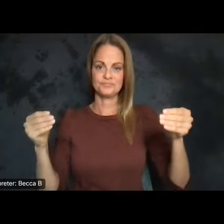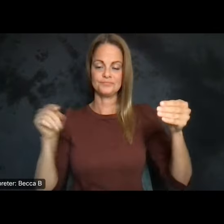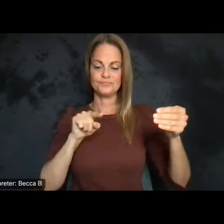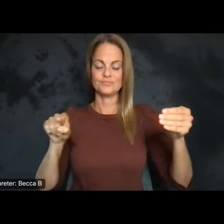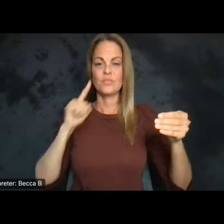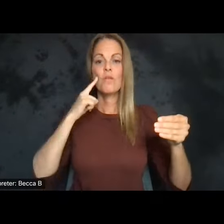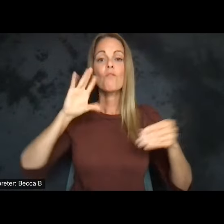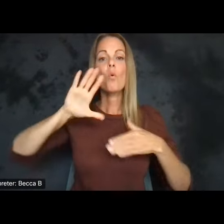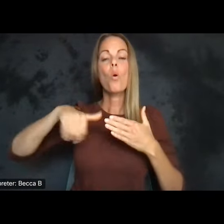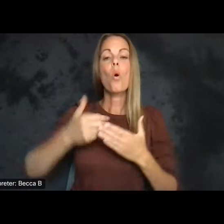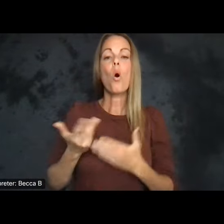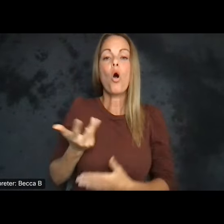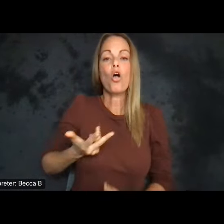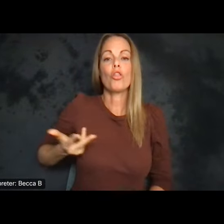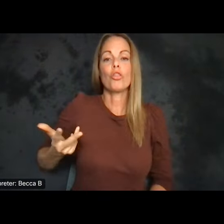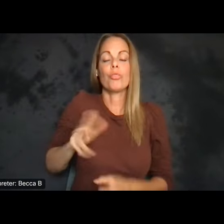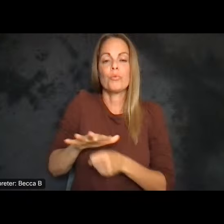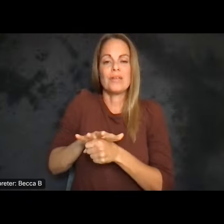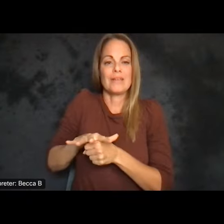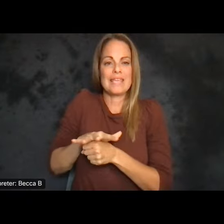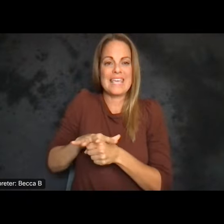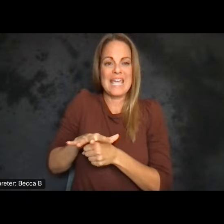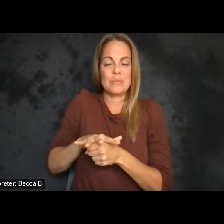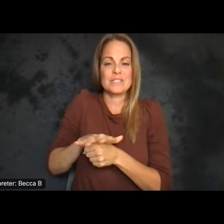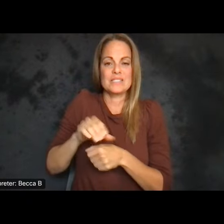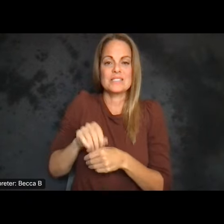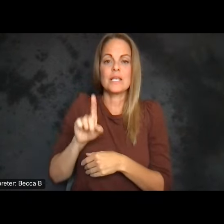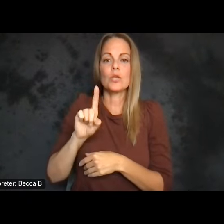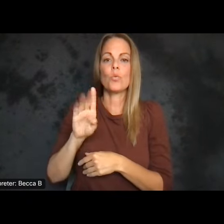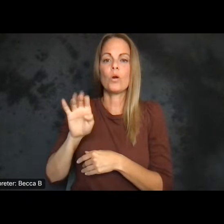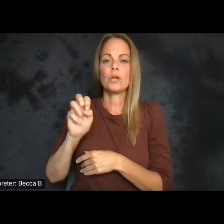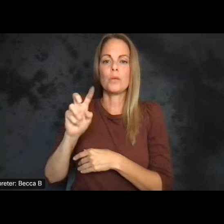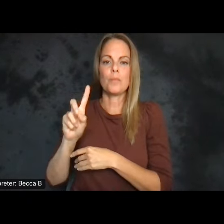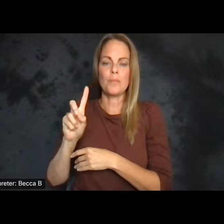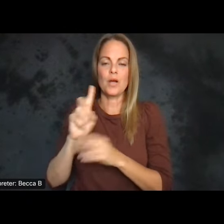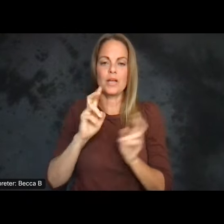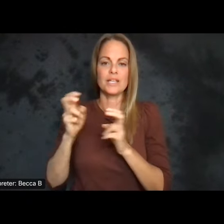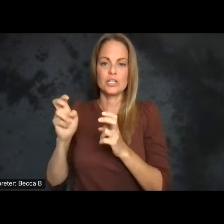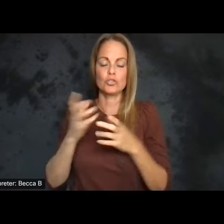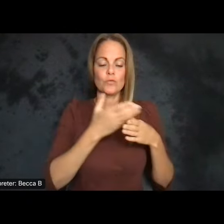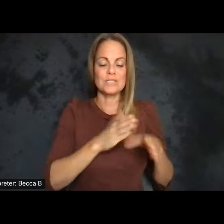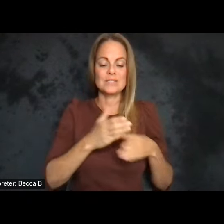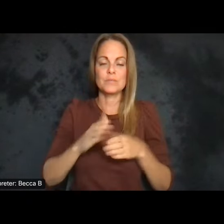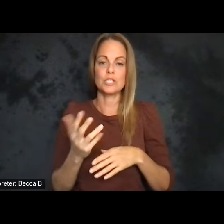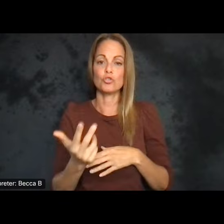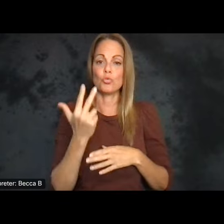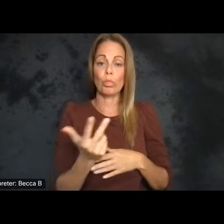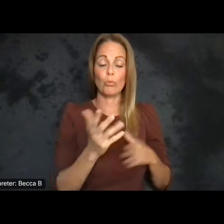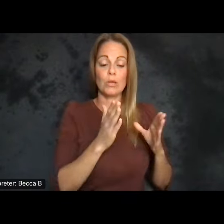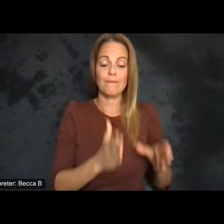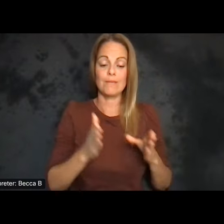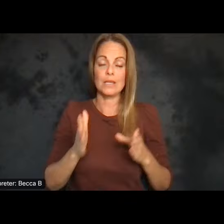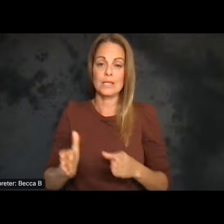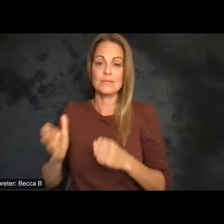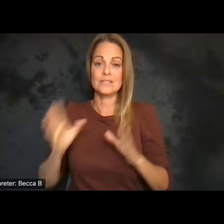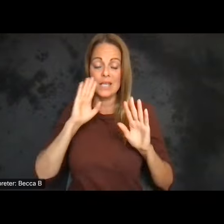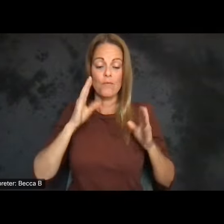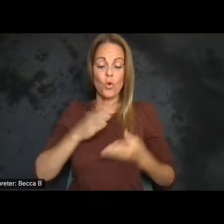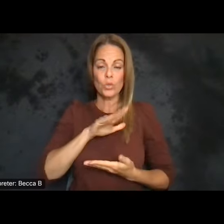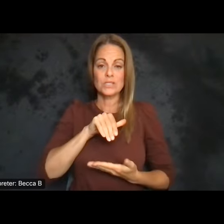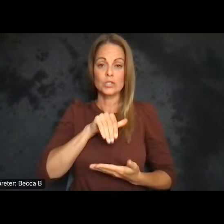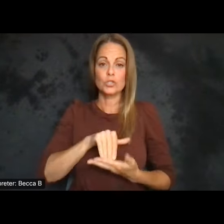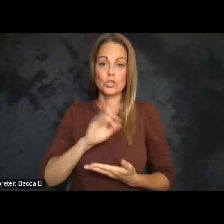three campuses in one bond issue. Again, if we split that up into three phases and focus on central unit only first,